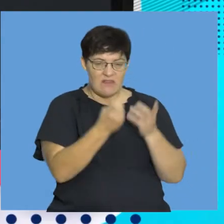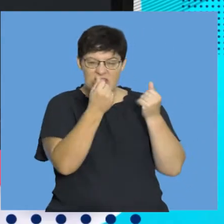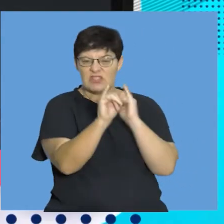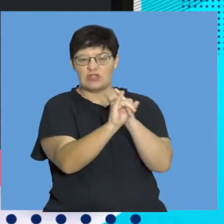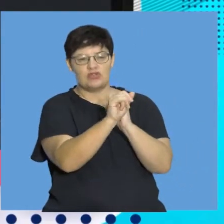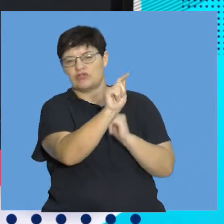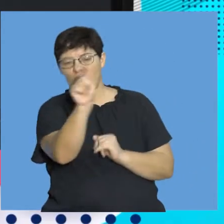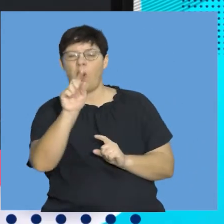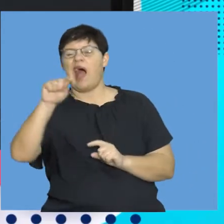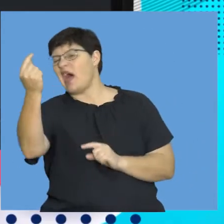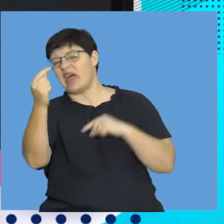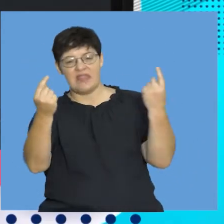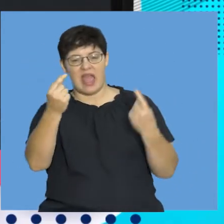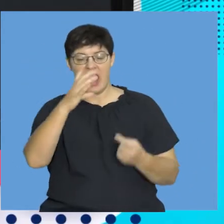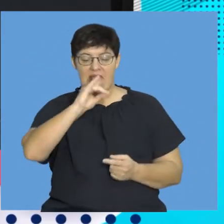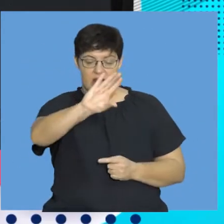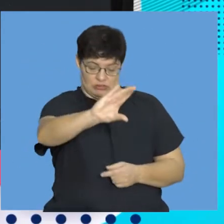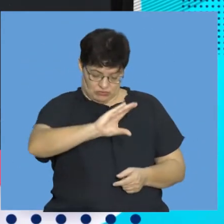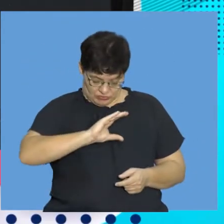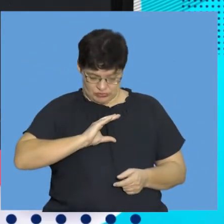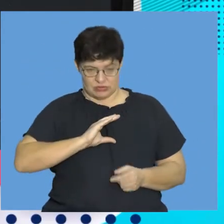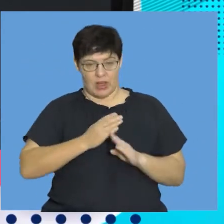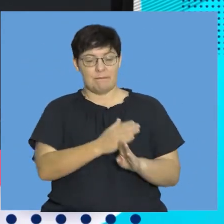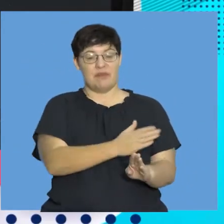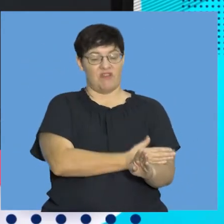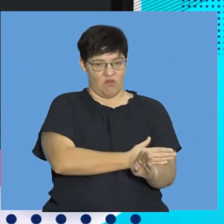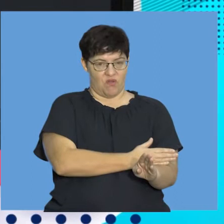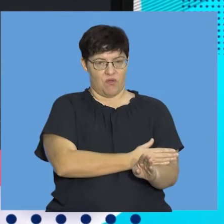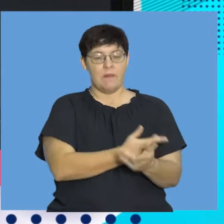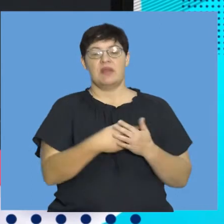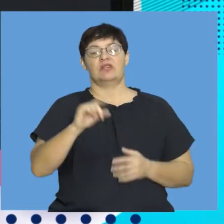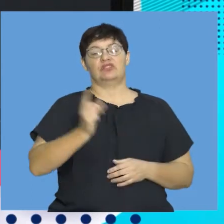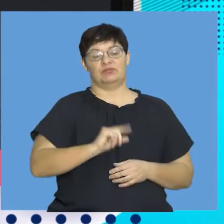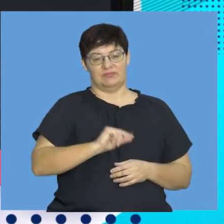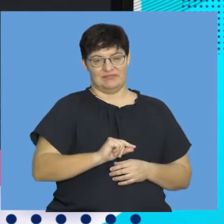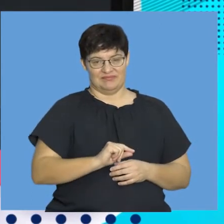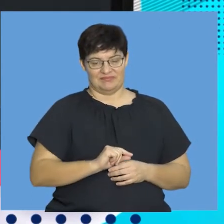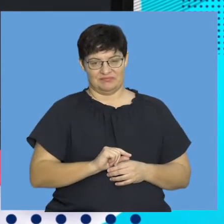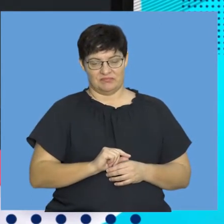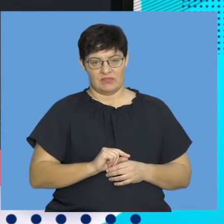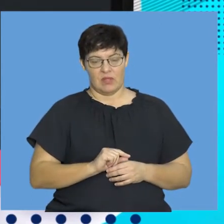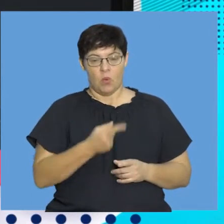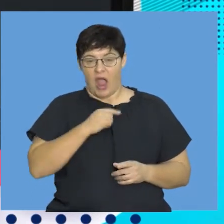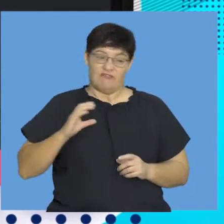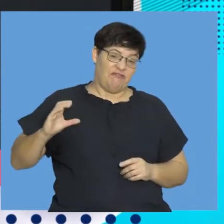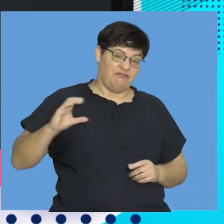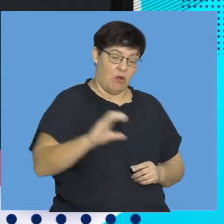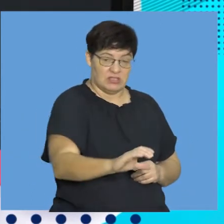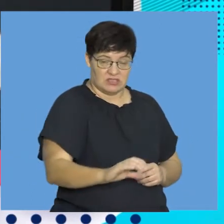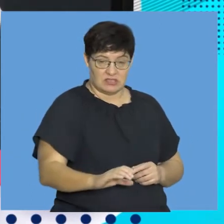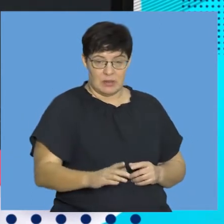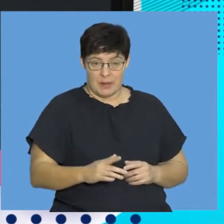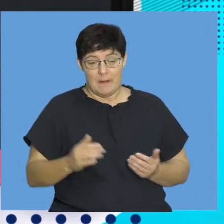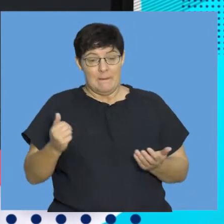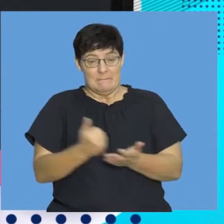institutes, or other sources of cash in advance, it's often cheaper because you're not forced into a situation where